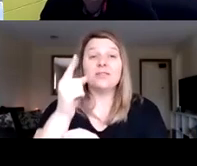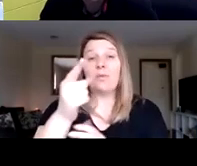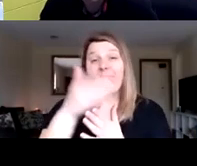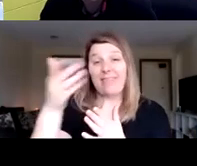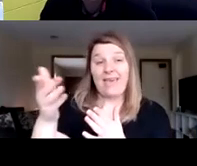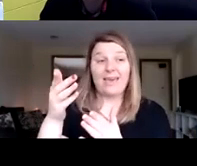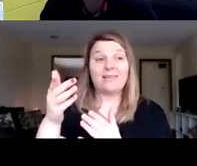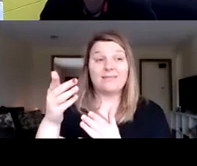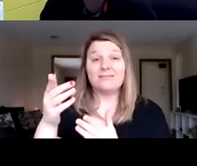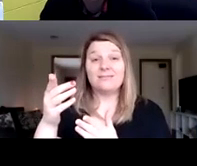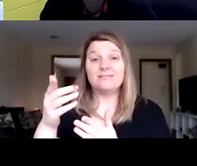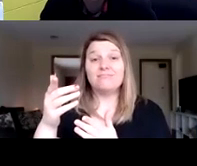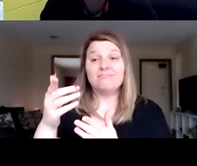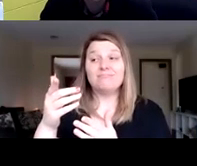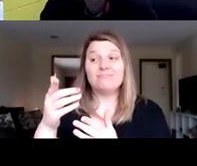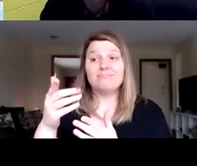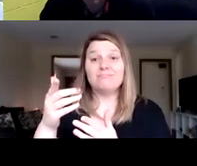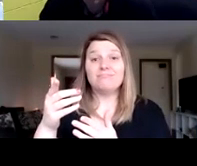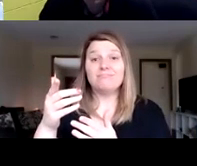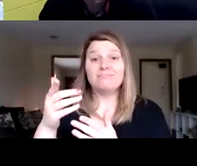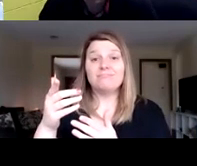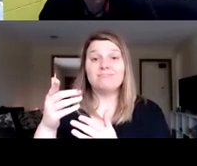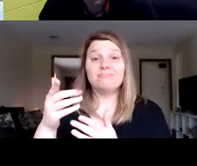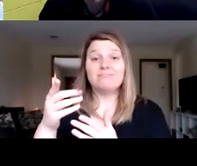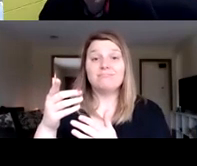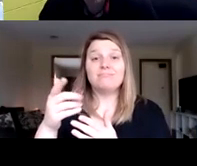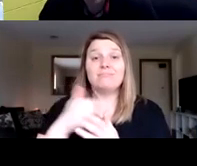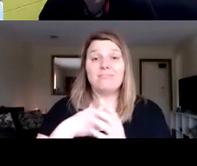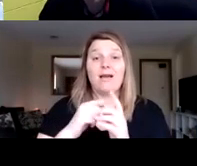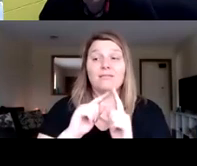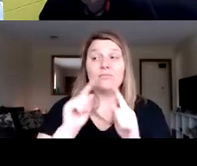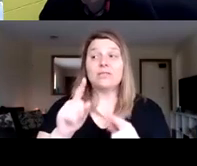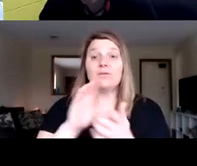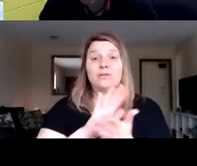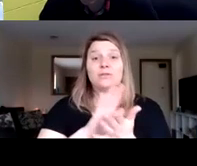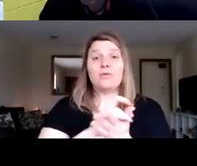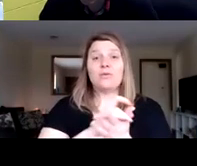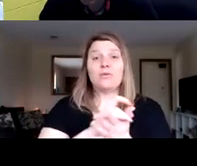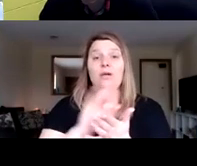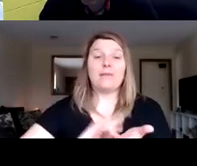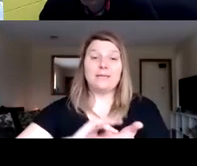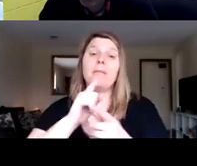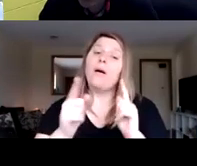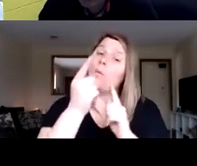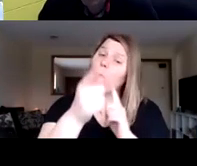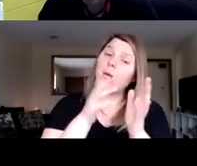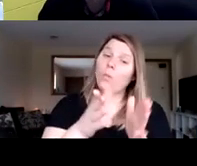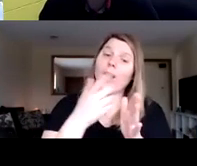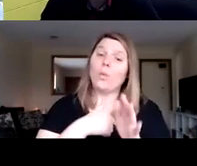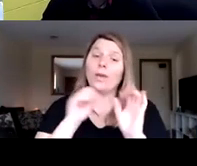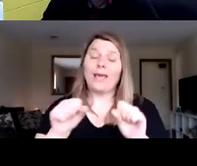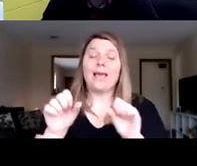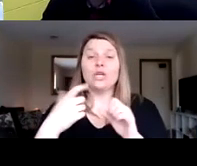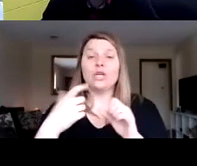me head into the School of Medicine. But that's one of those ways that we can go. I